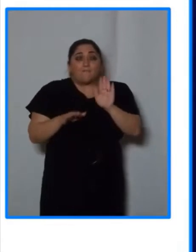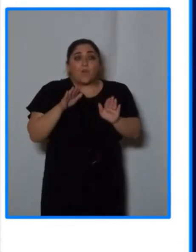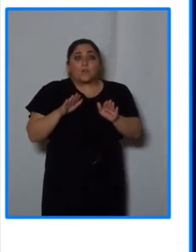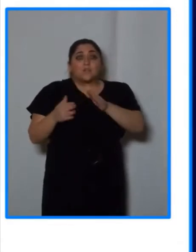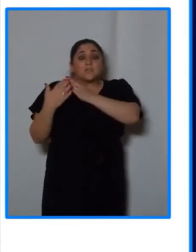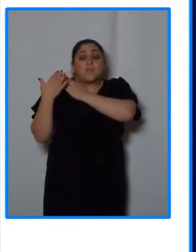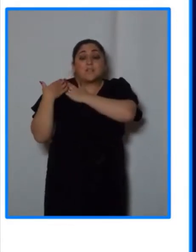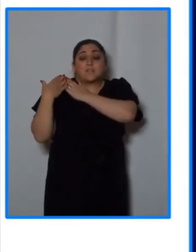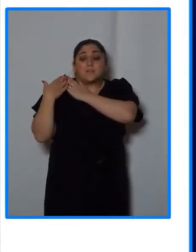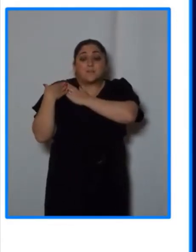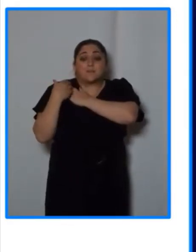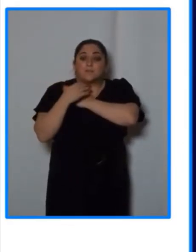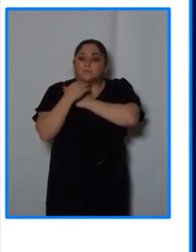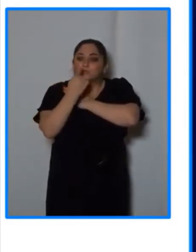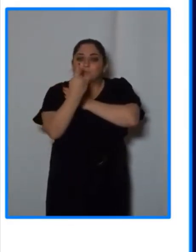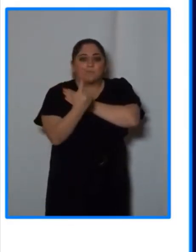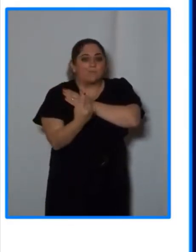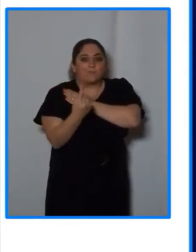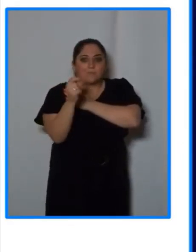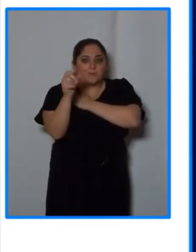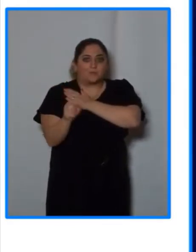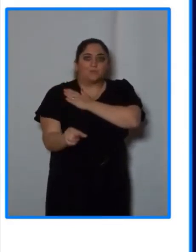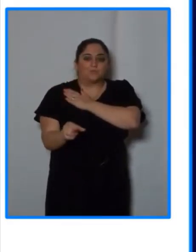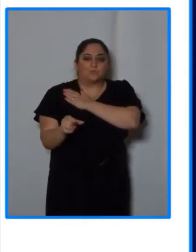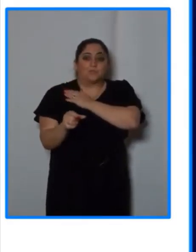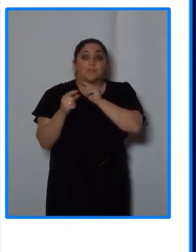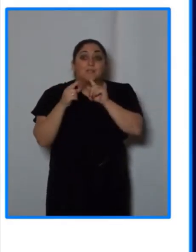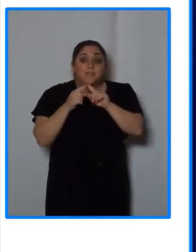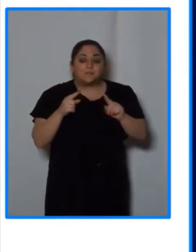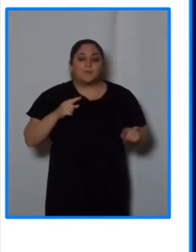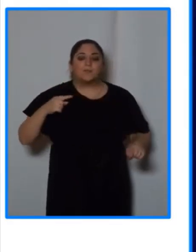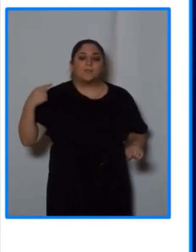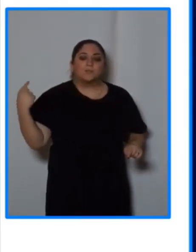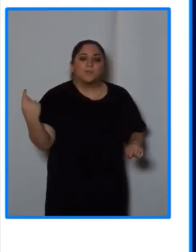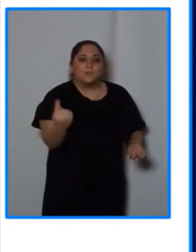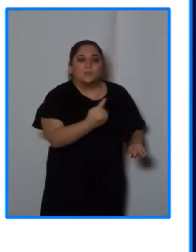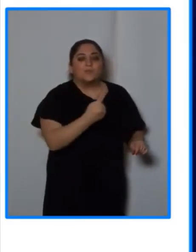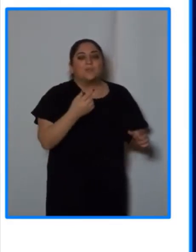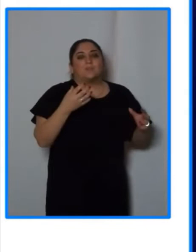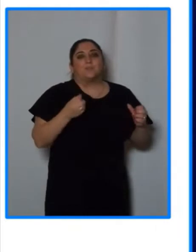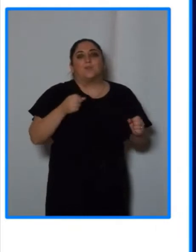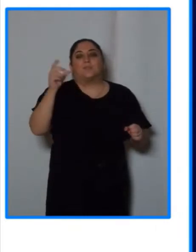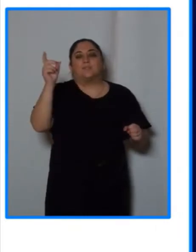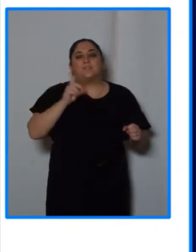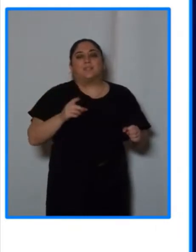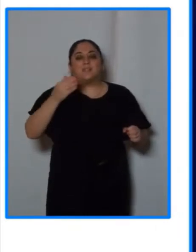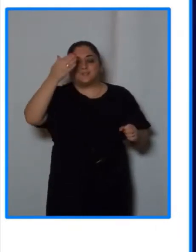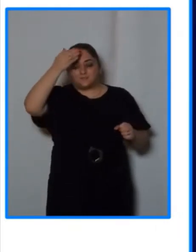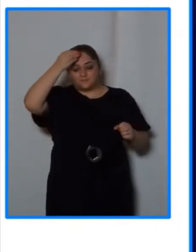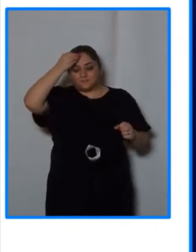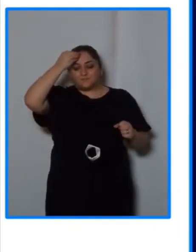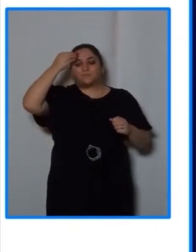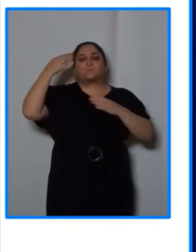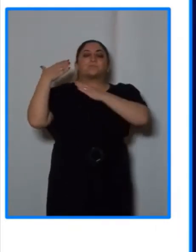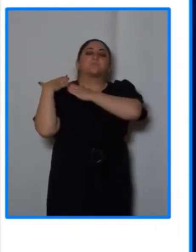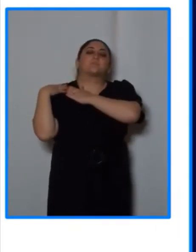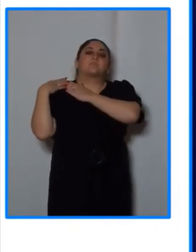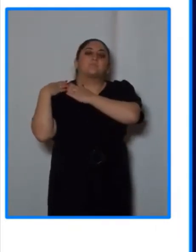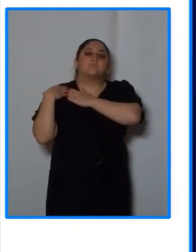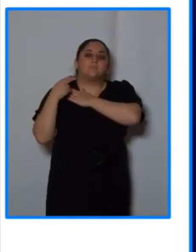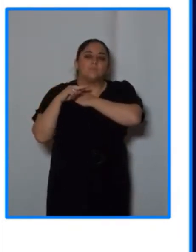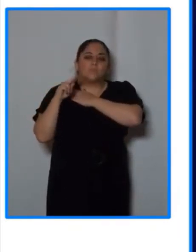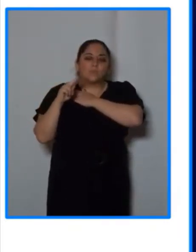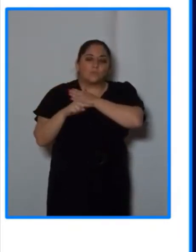not a one-person job. Basically, anyone who does web content, design or code or coordinate this work needs to have a